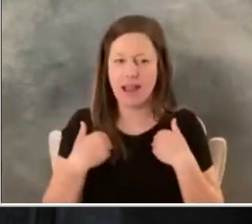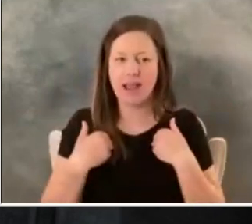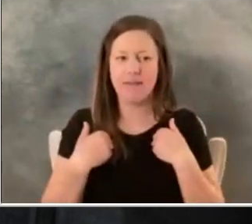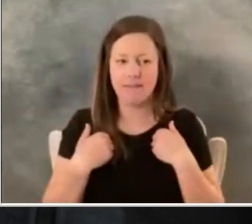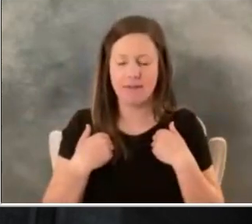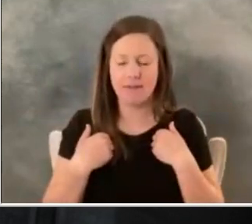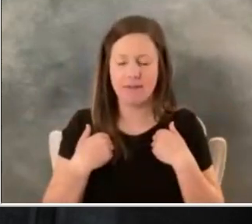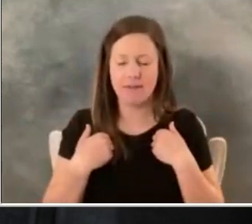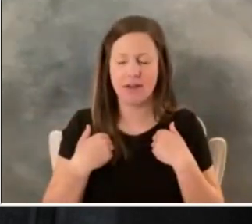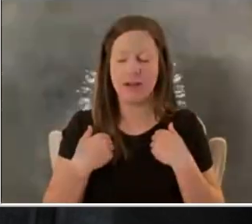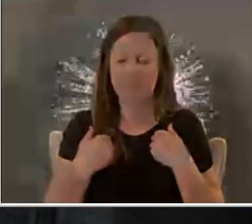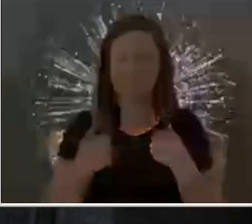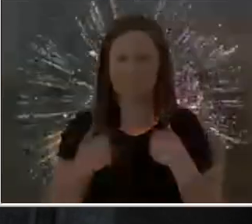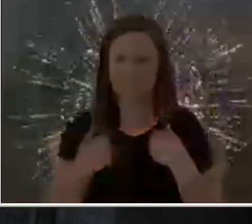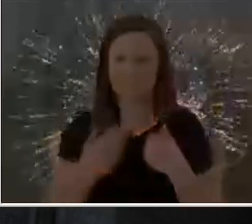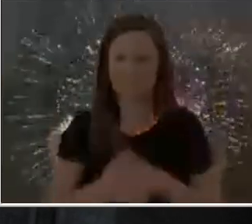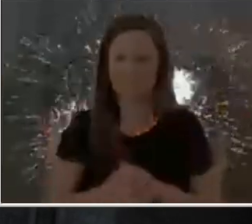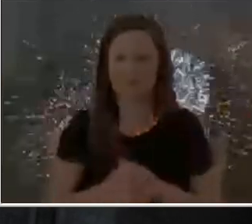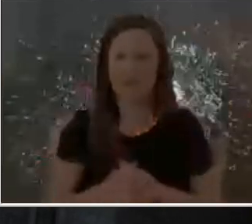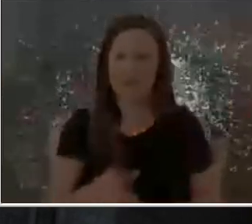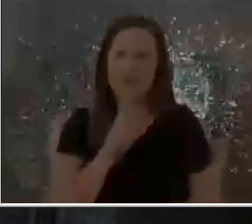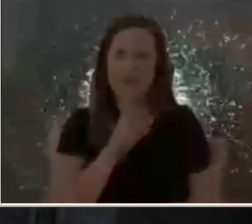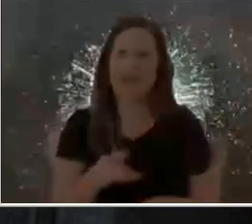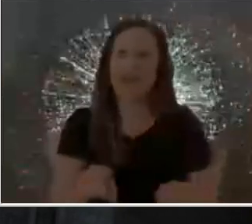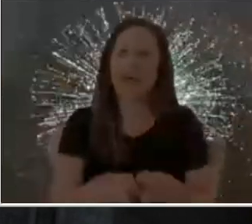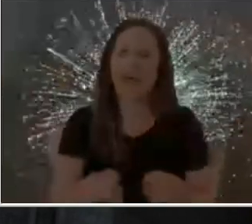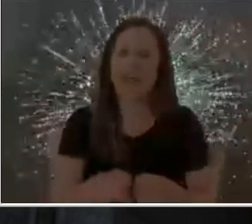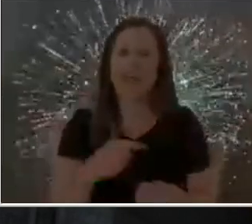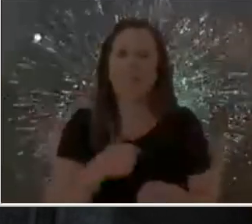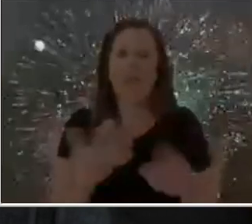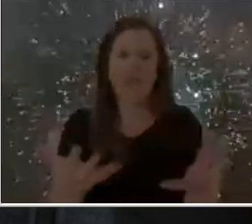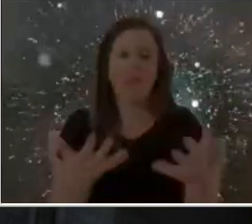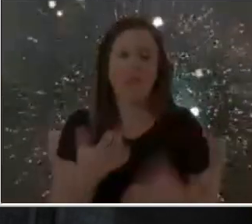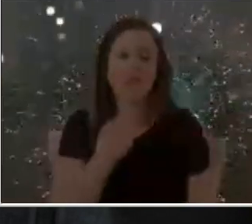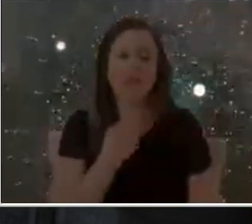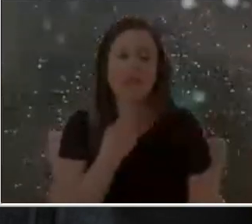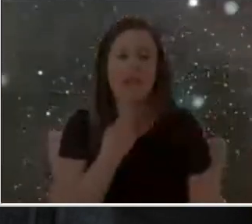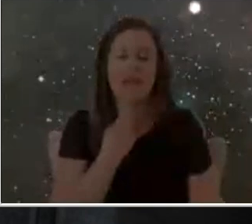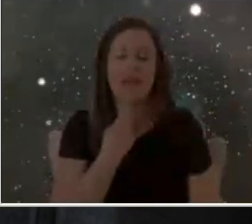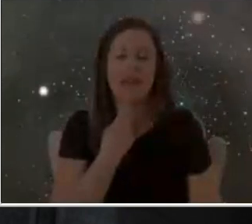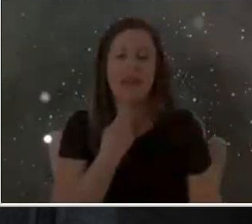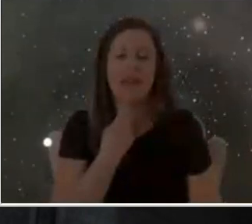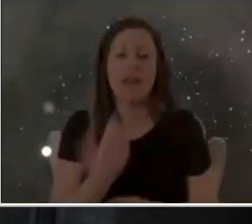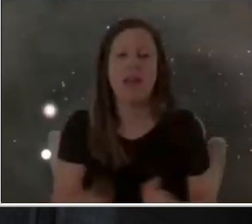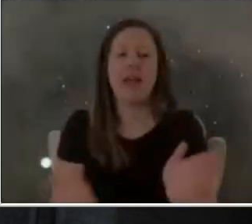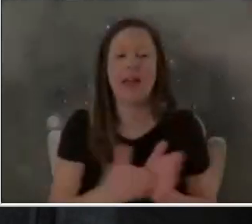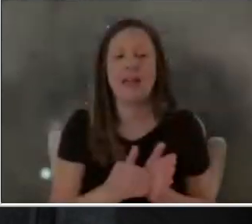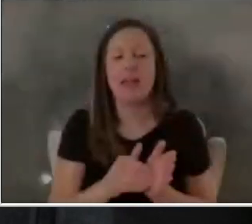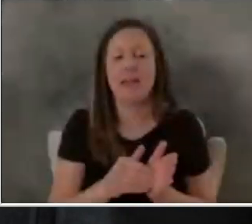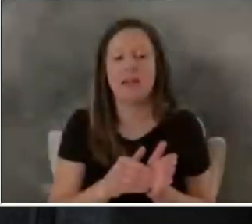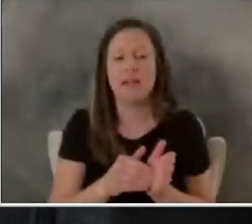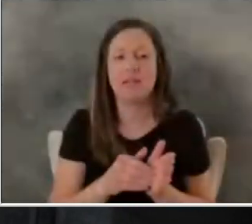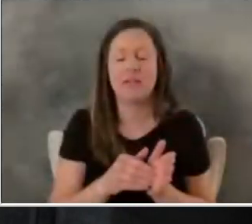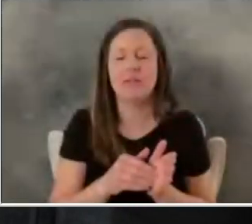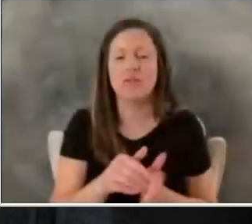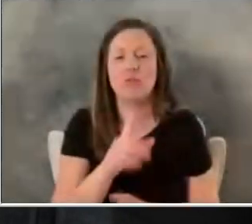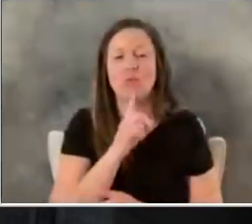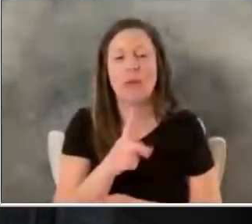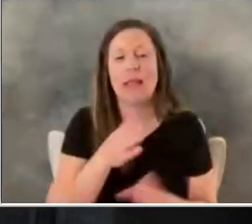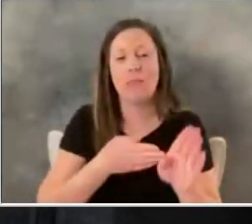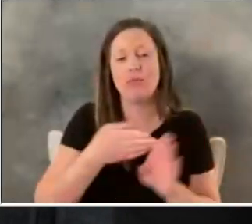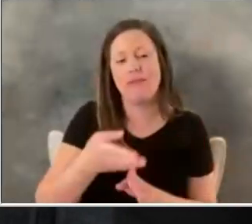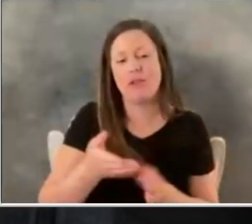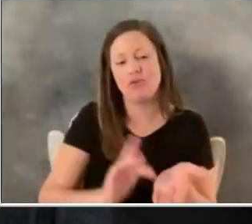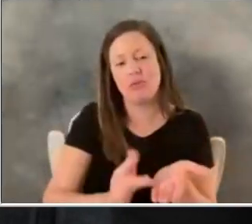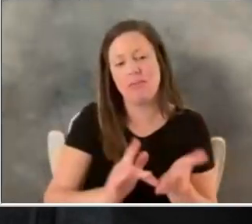that part is, and also I wanted just to say, again, the professional medical